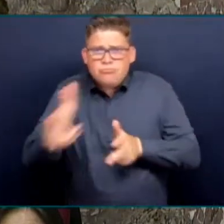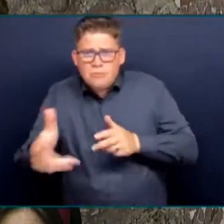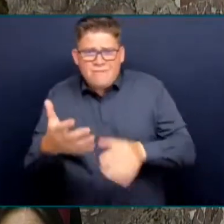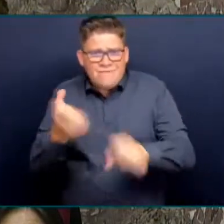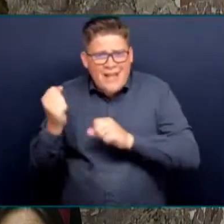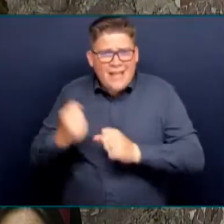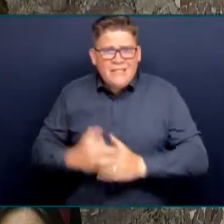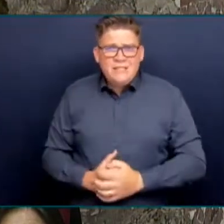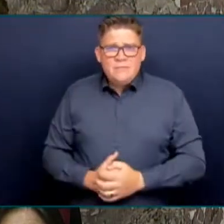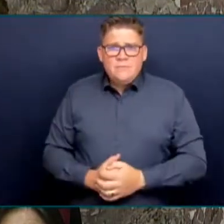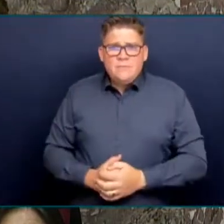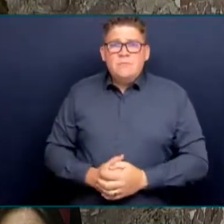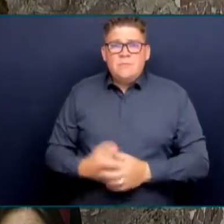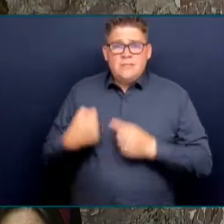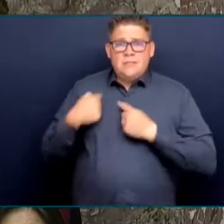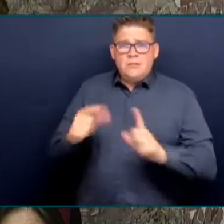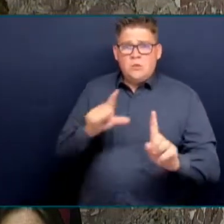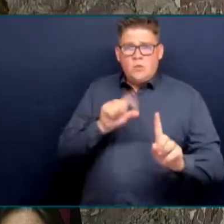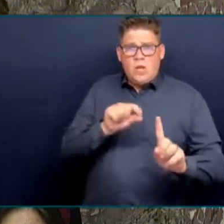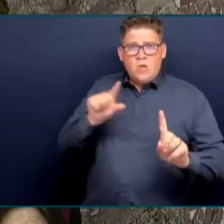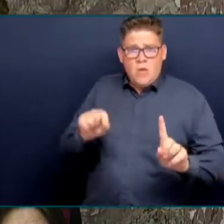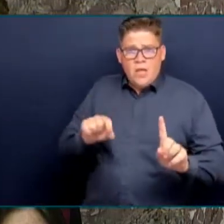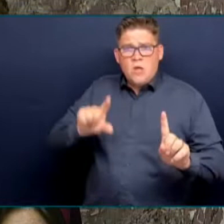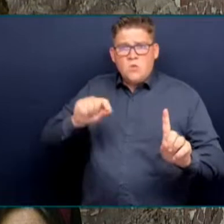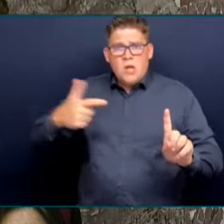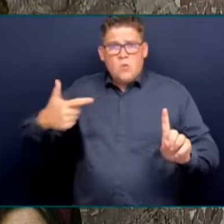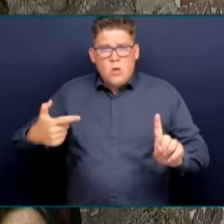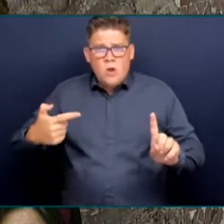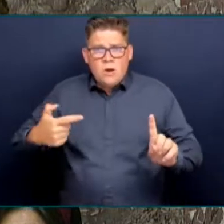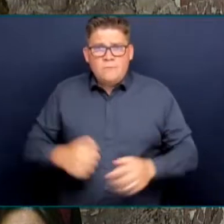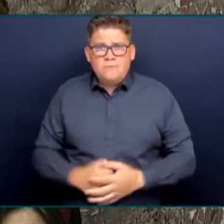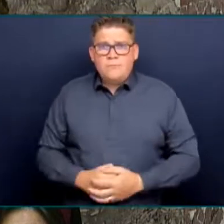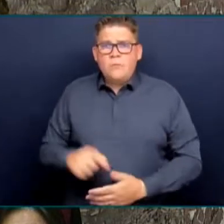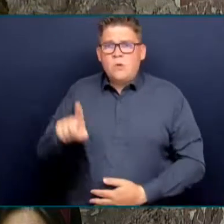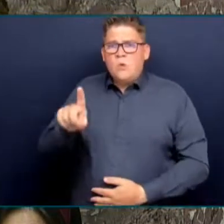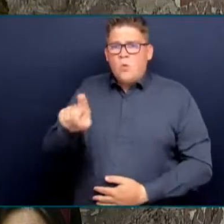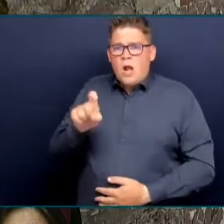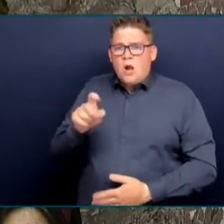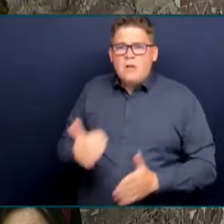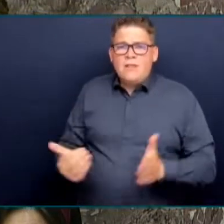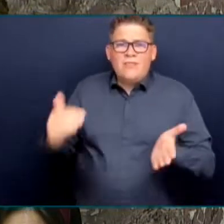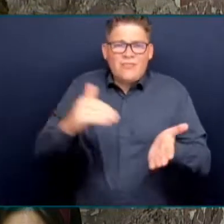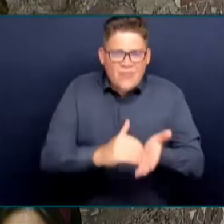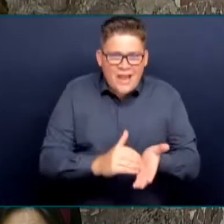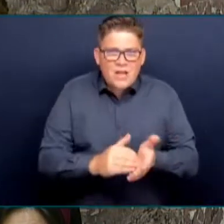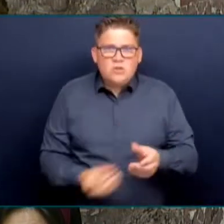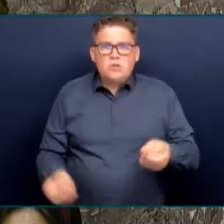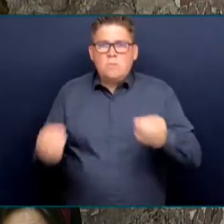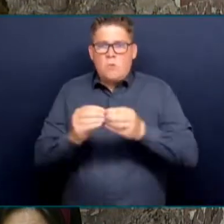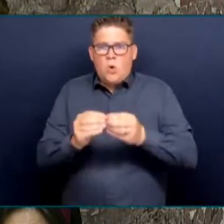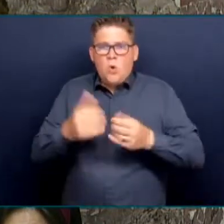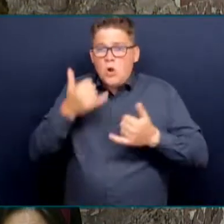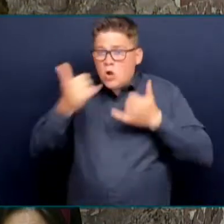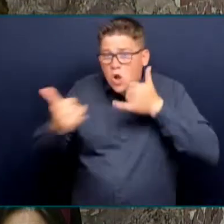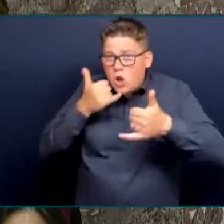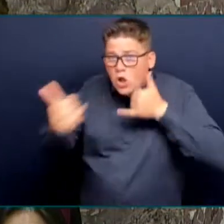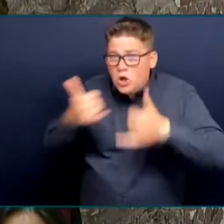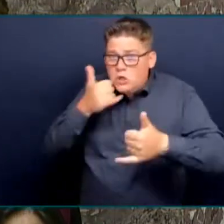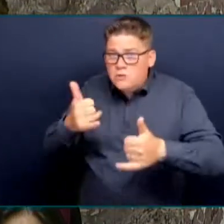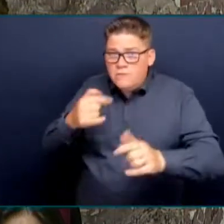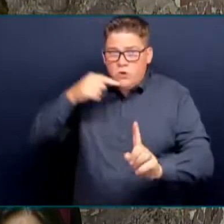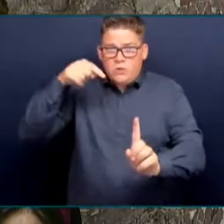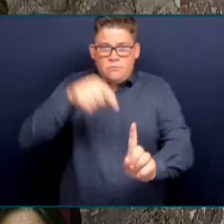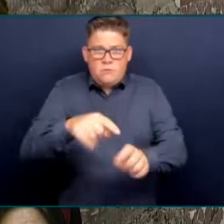we had 100,000 more calls on a 500,000 call base. And our ambulance paramedics, under the circumstances, have done an